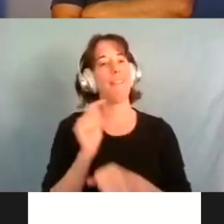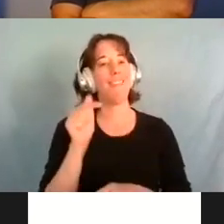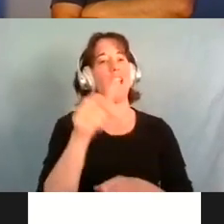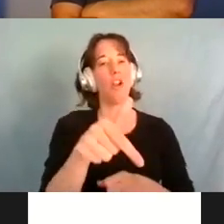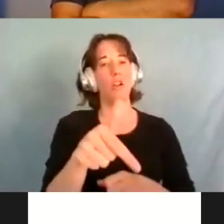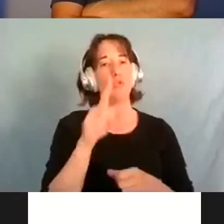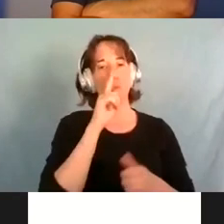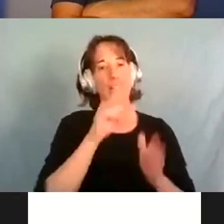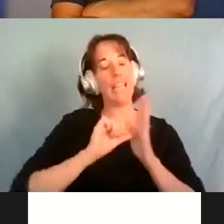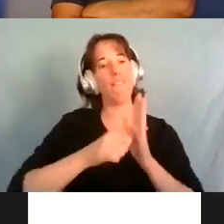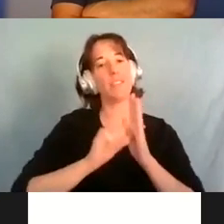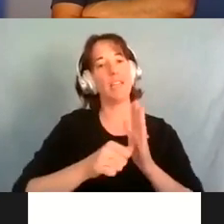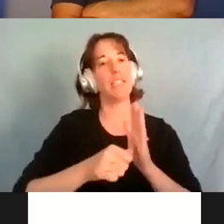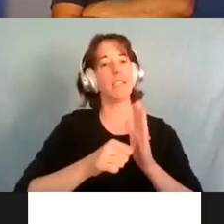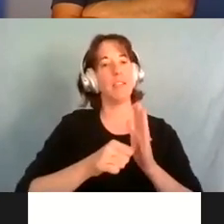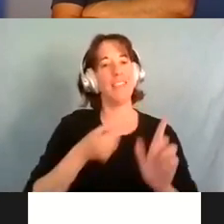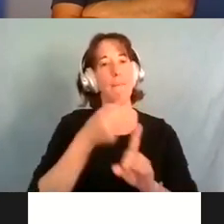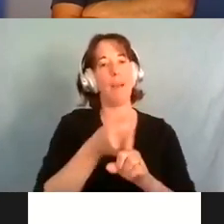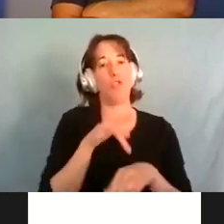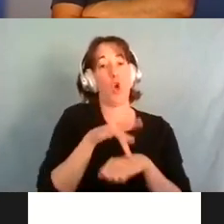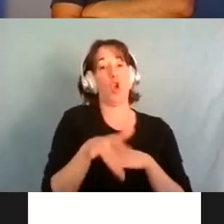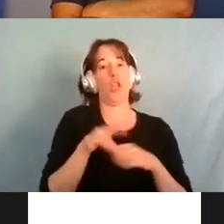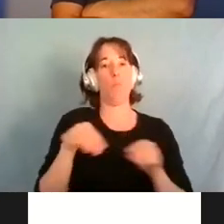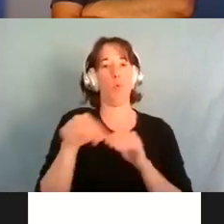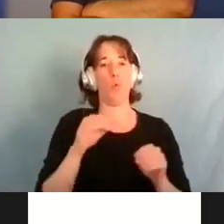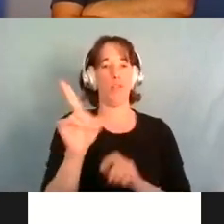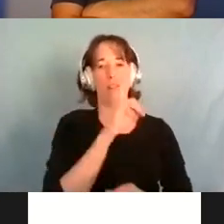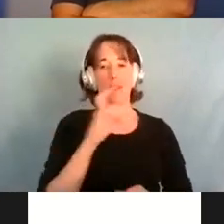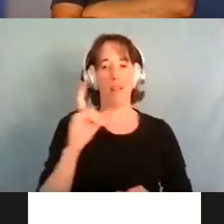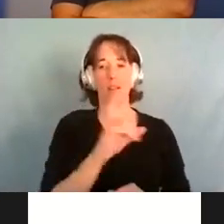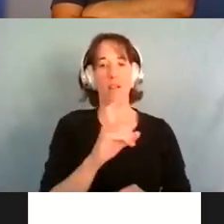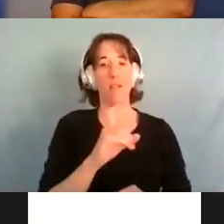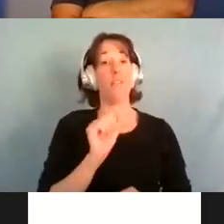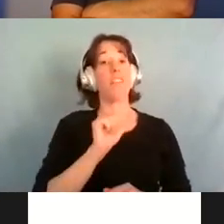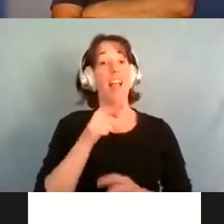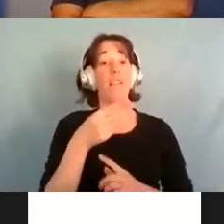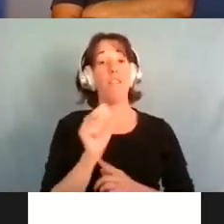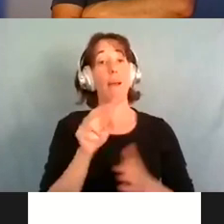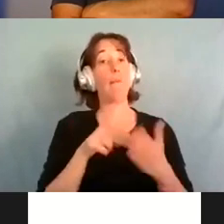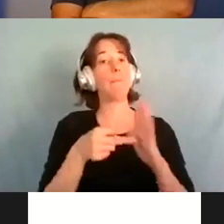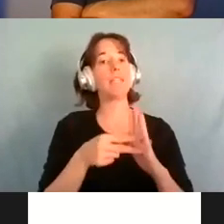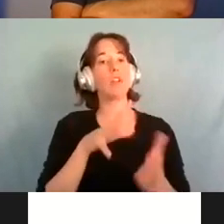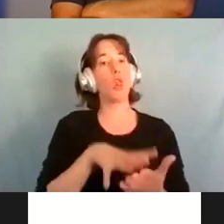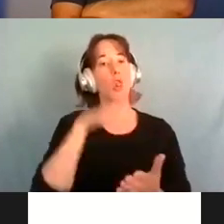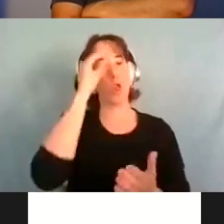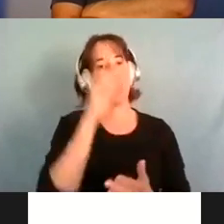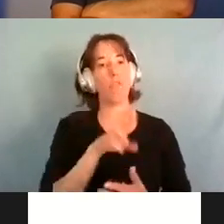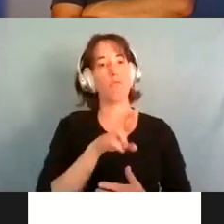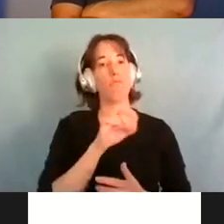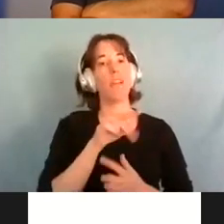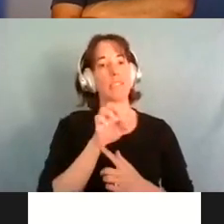earlier moves you make. And the alpha is the learning rate, which is similar